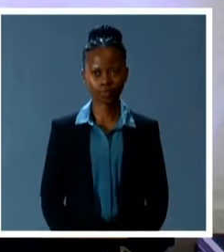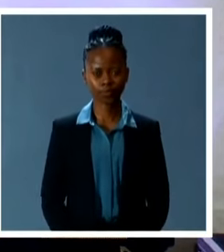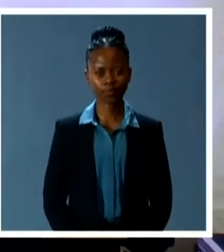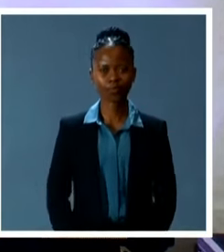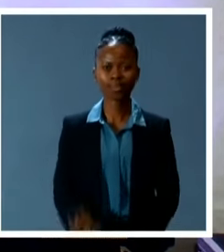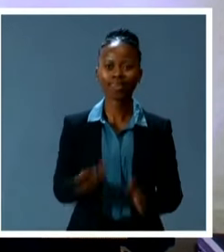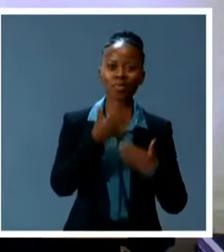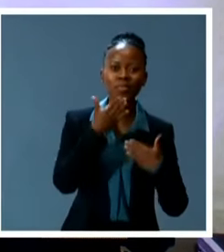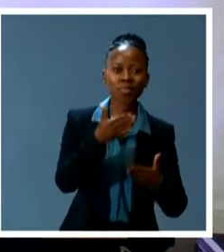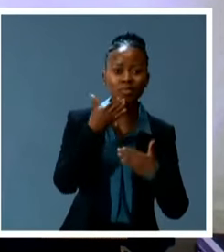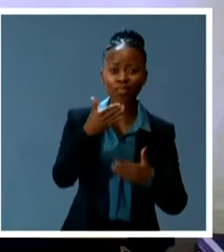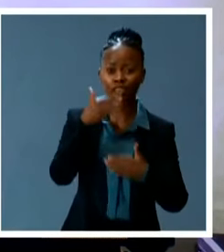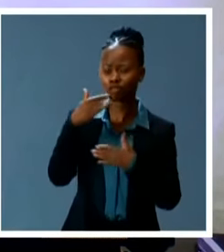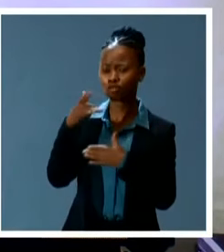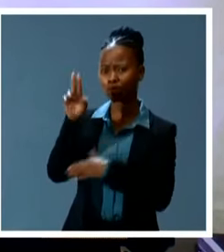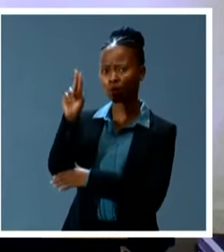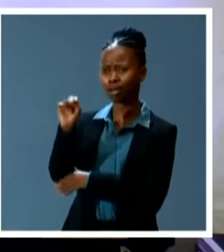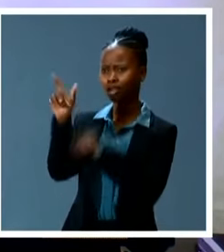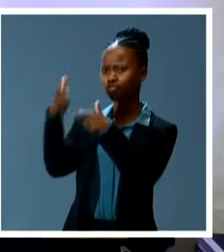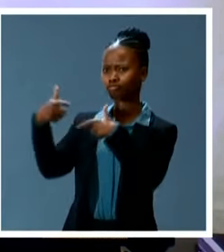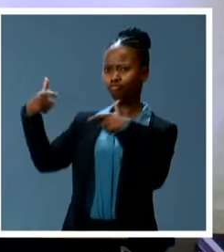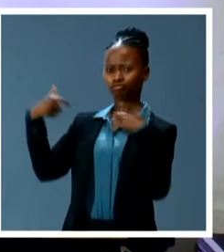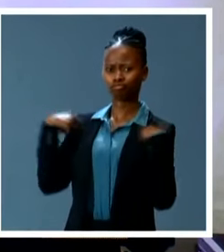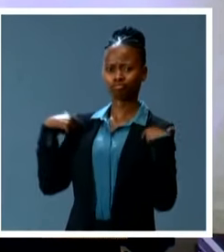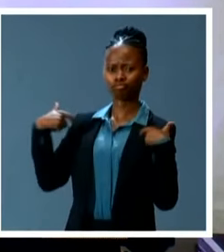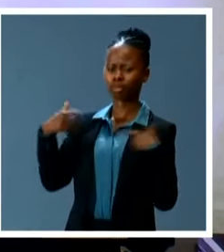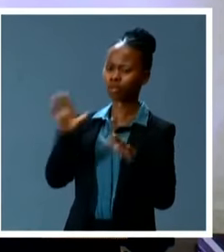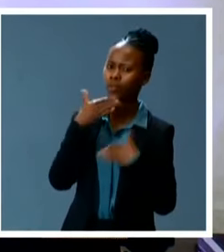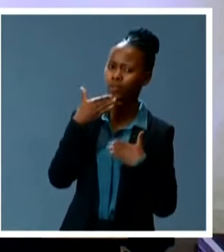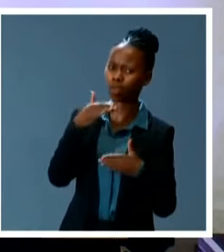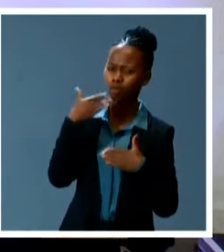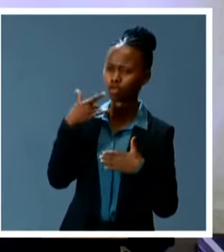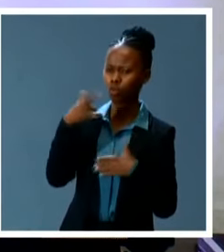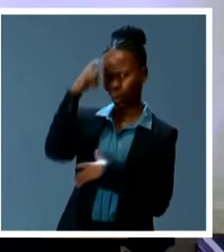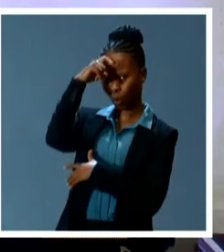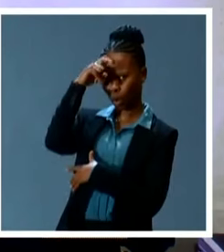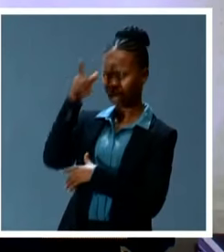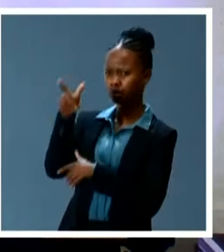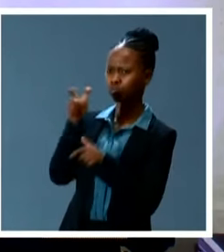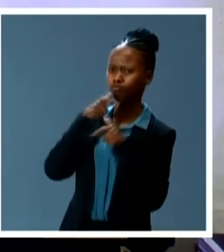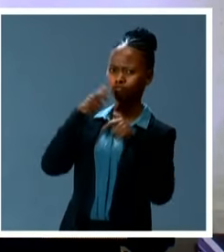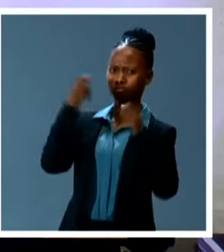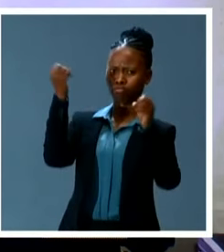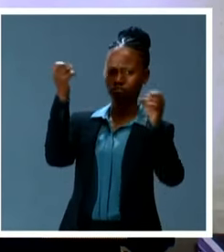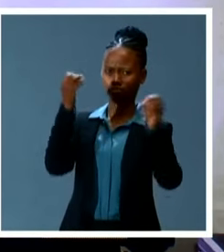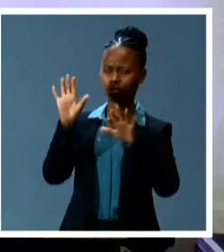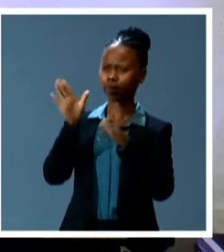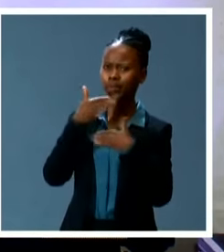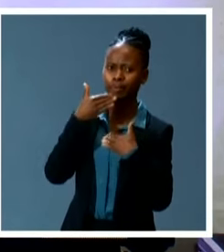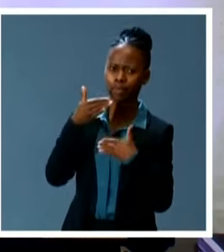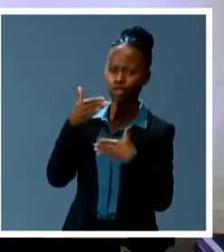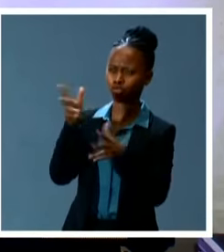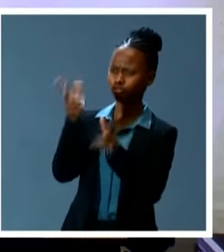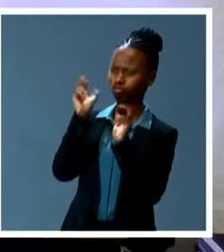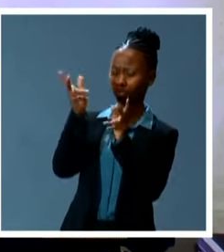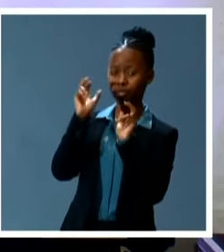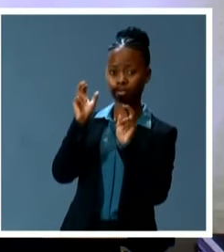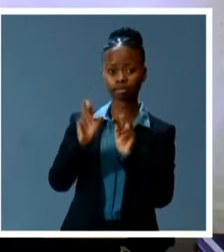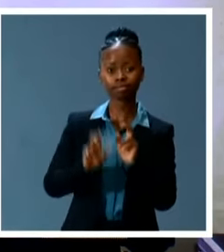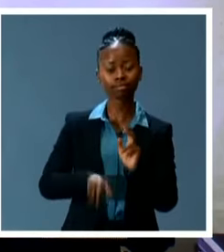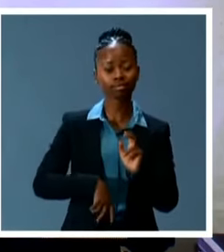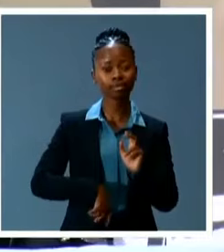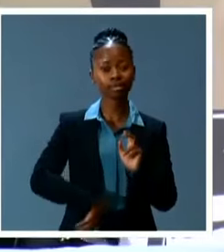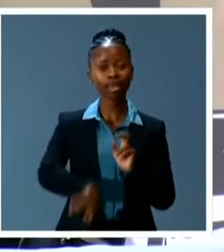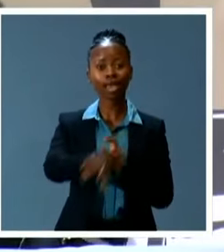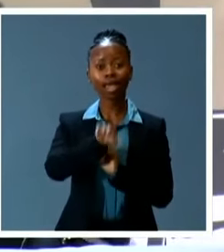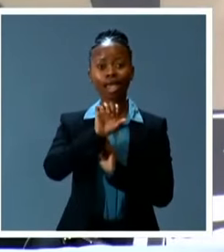Thank you, Secretary General, for those insightful words. The SG has kindly agreed to answer a few